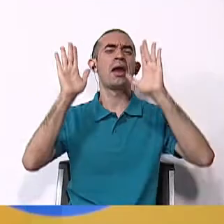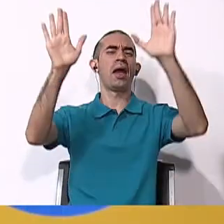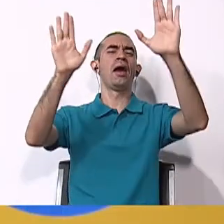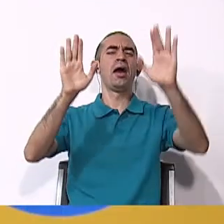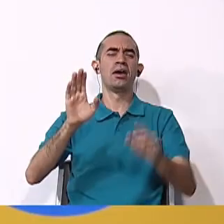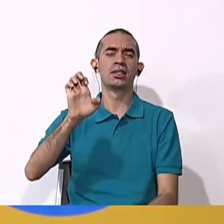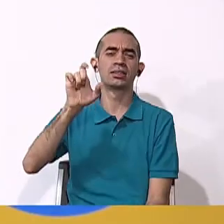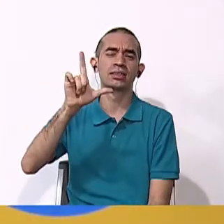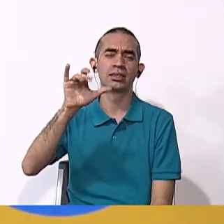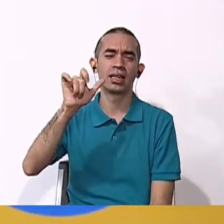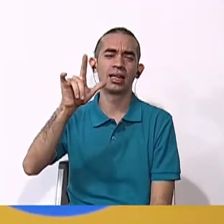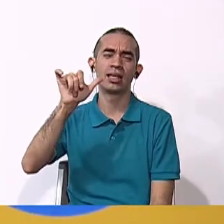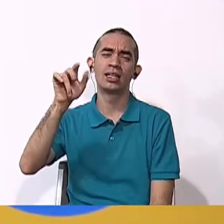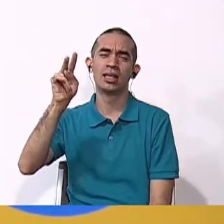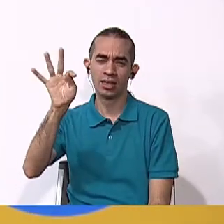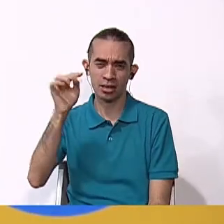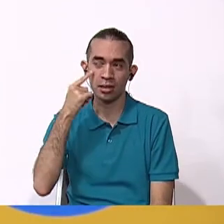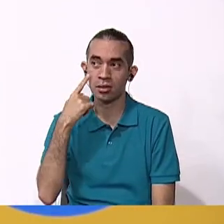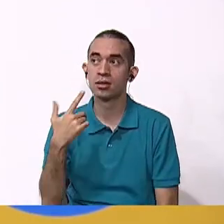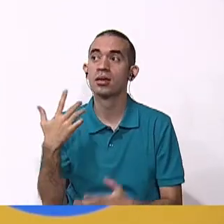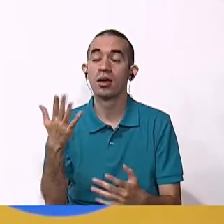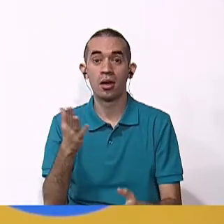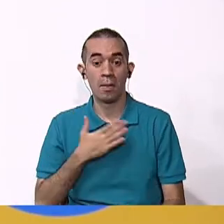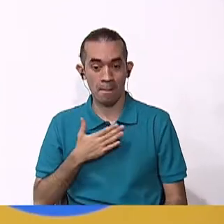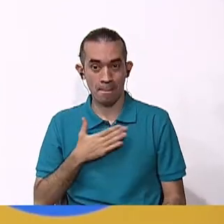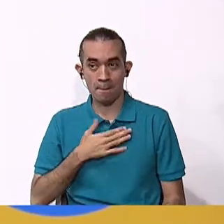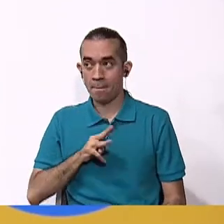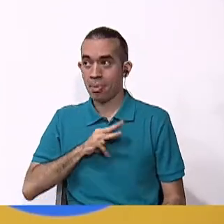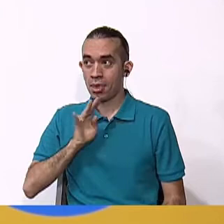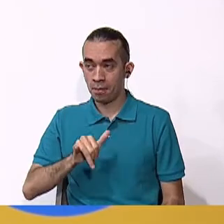Jack. This is my